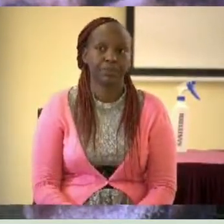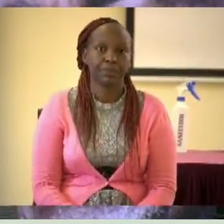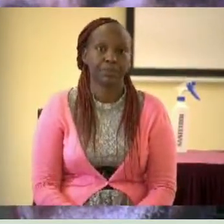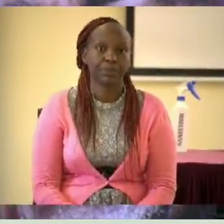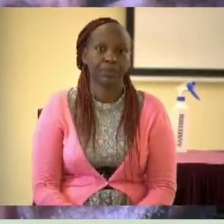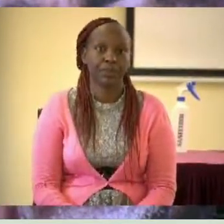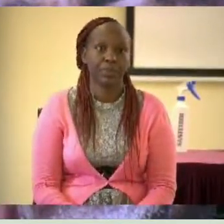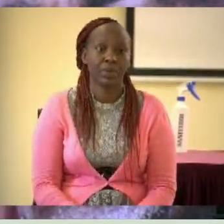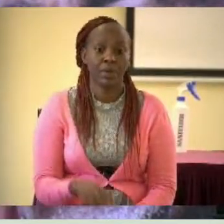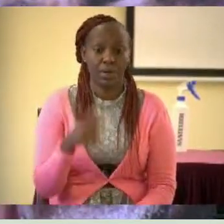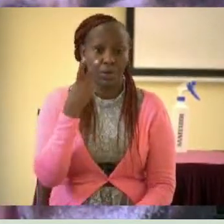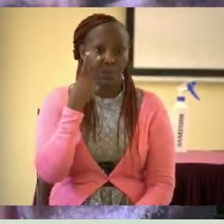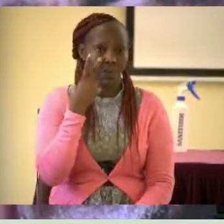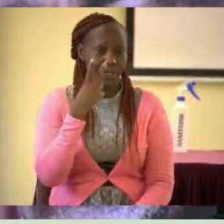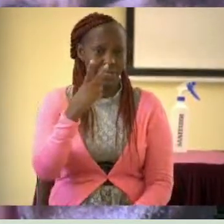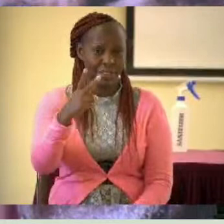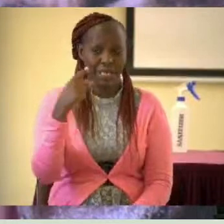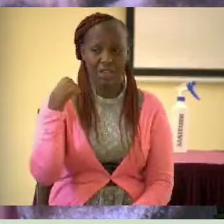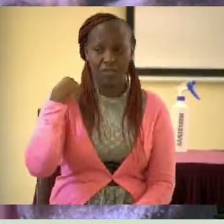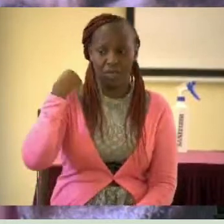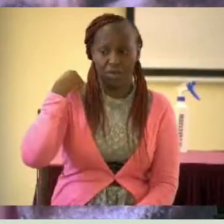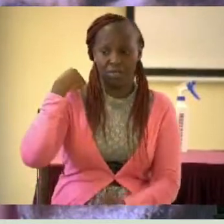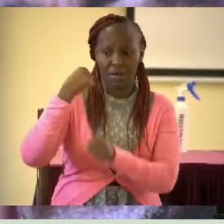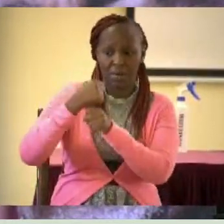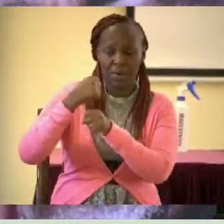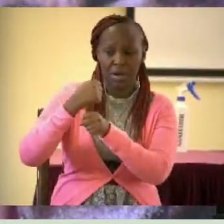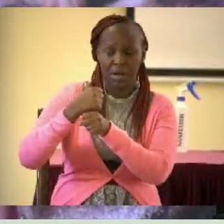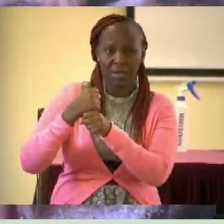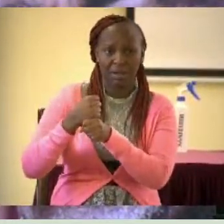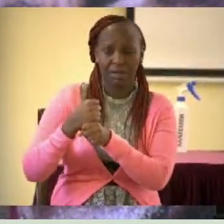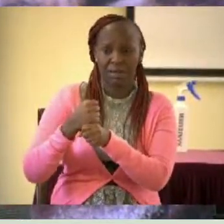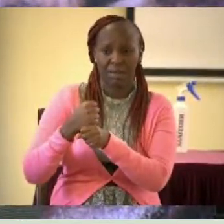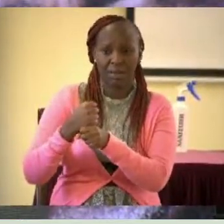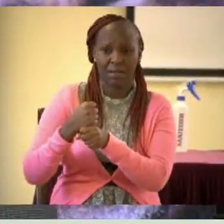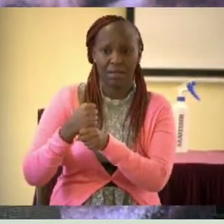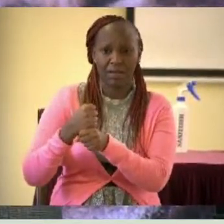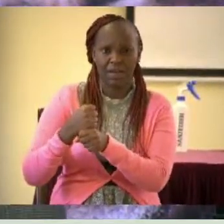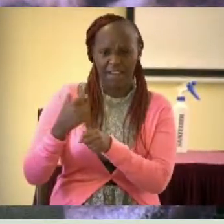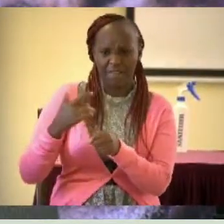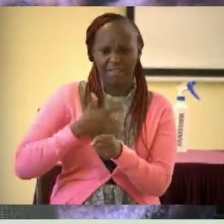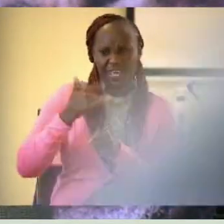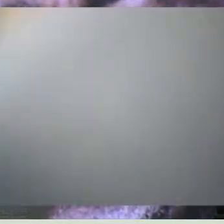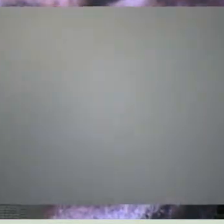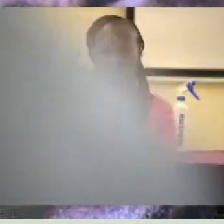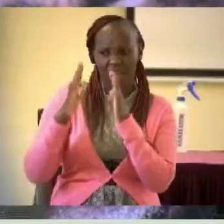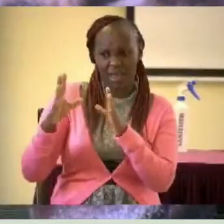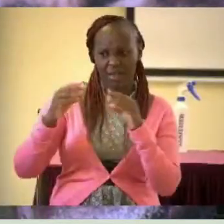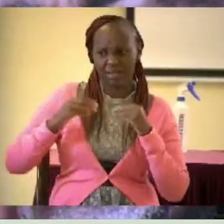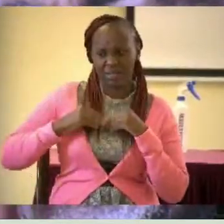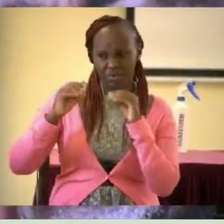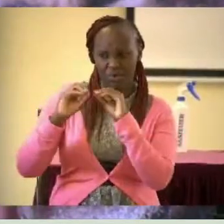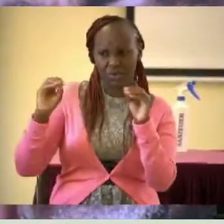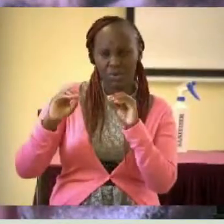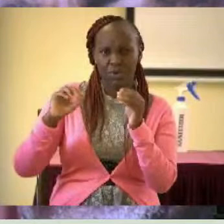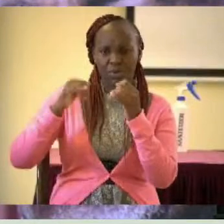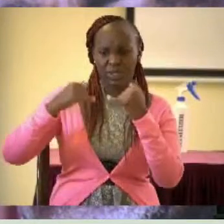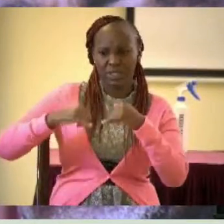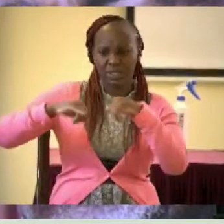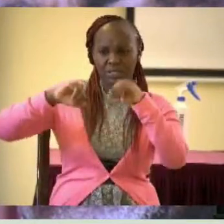Because we don't see pro bono work as something befitting for advocates, and we'll always try to